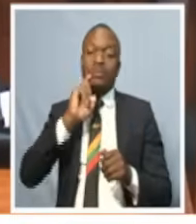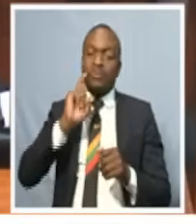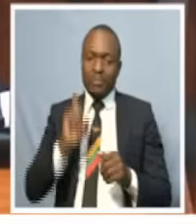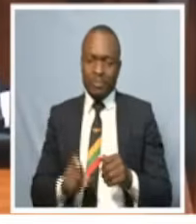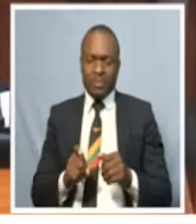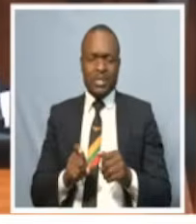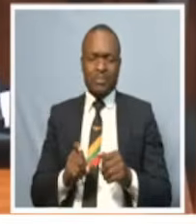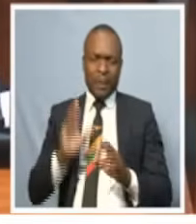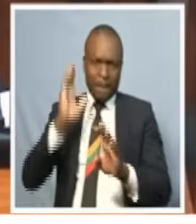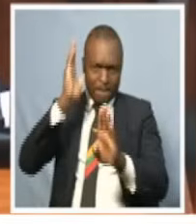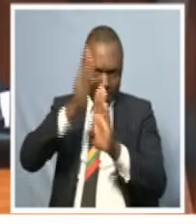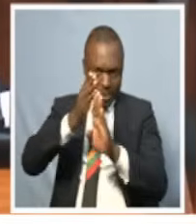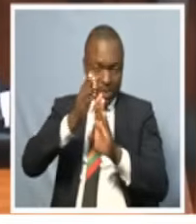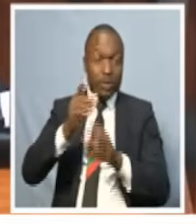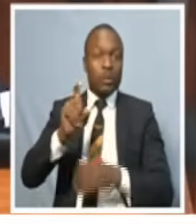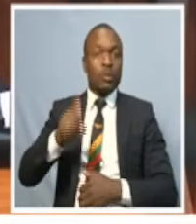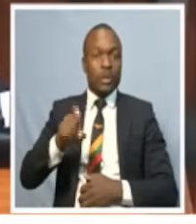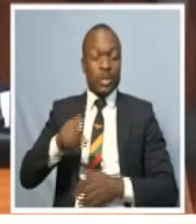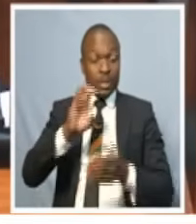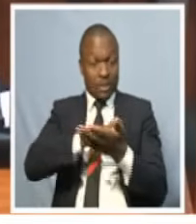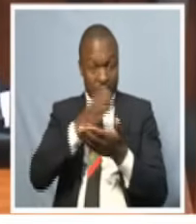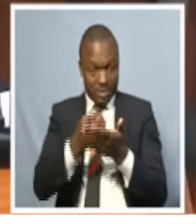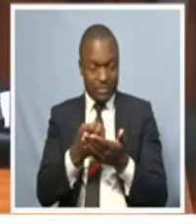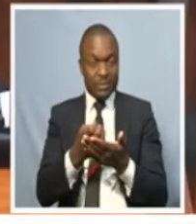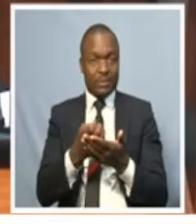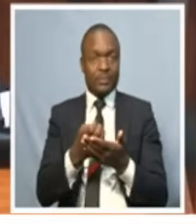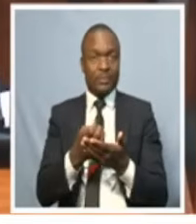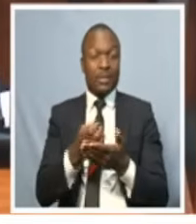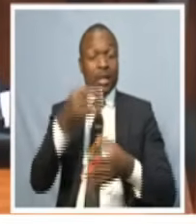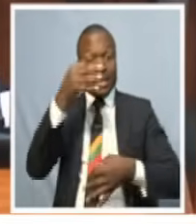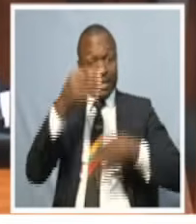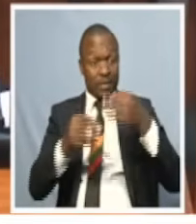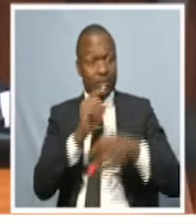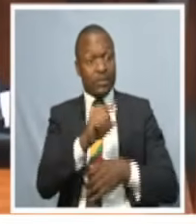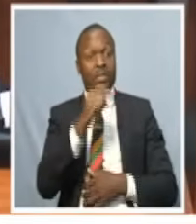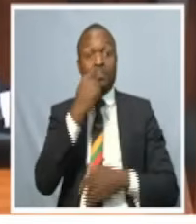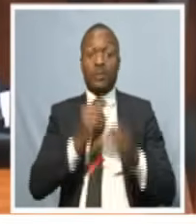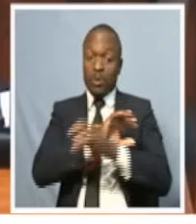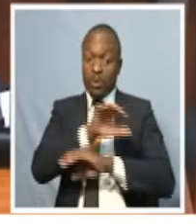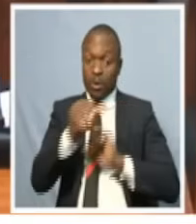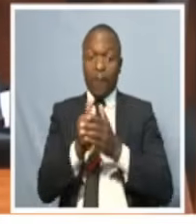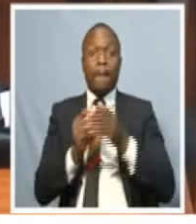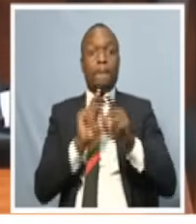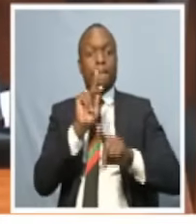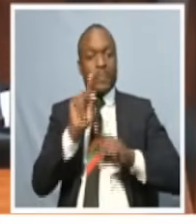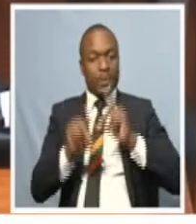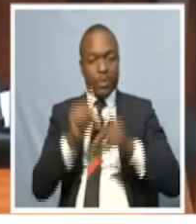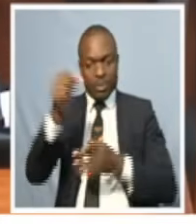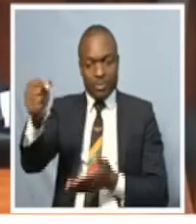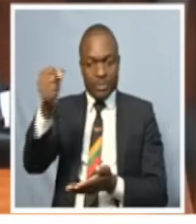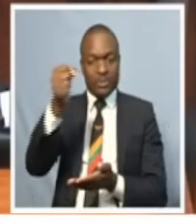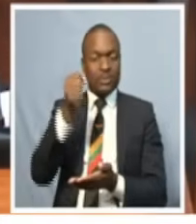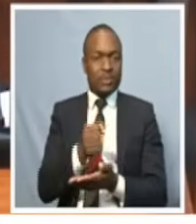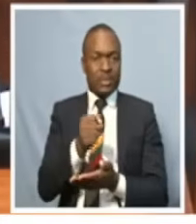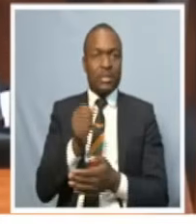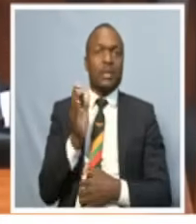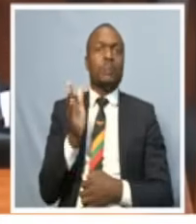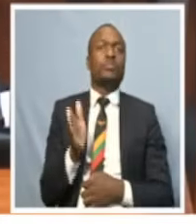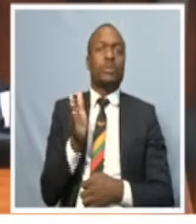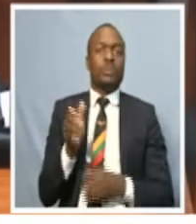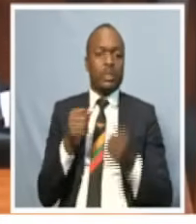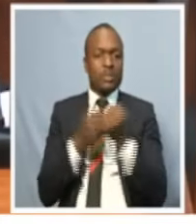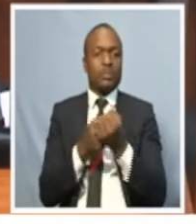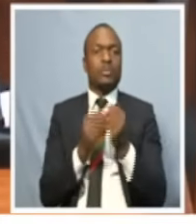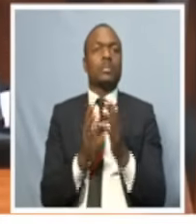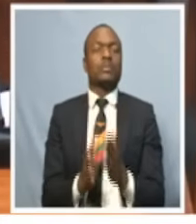to be specific? Because we need evidence for that. If you are saying all the people that were recruited are